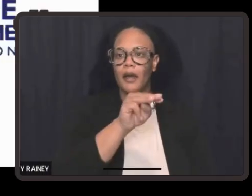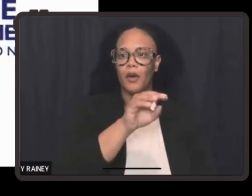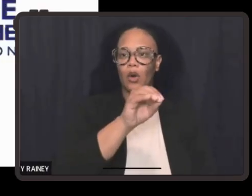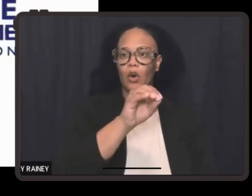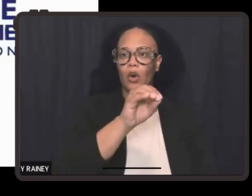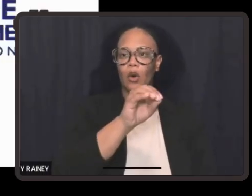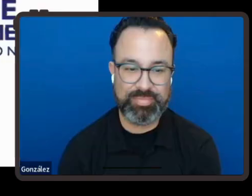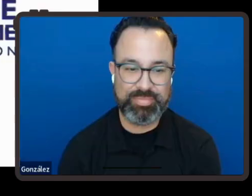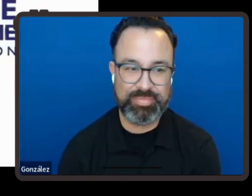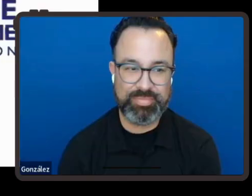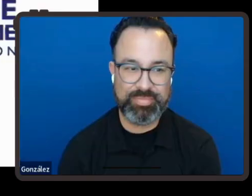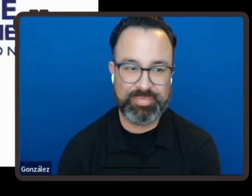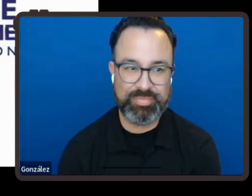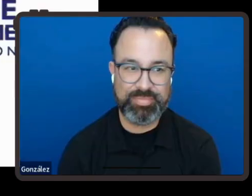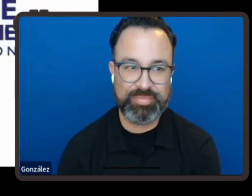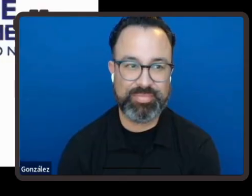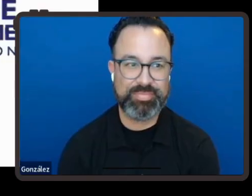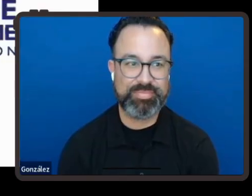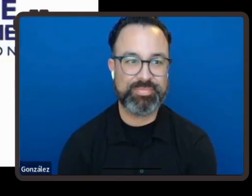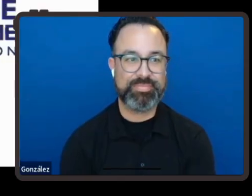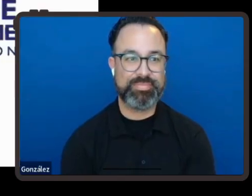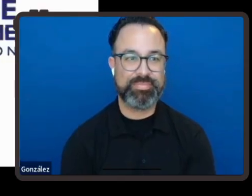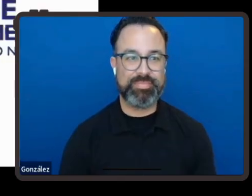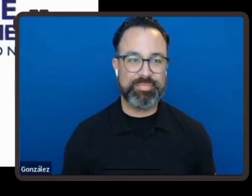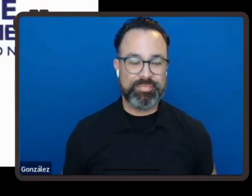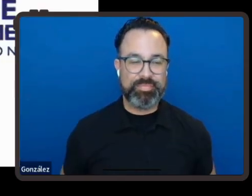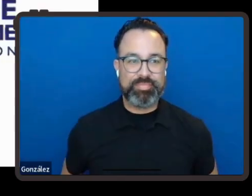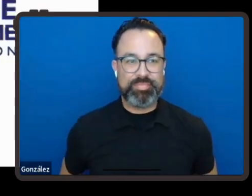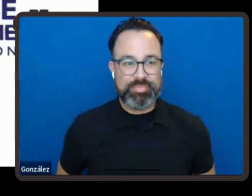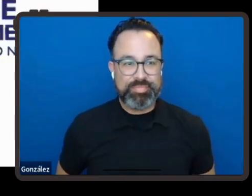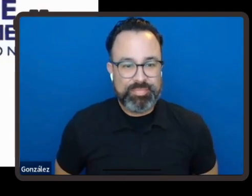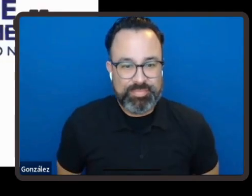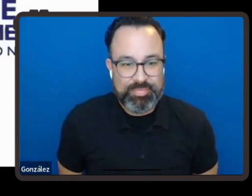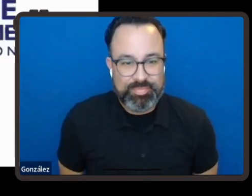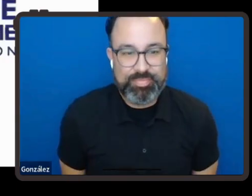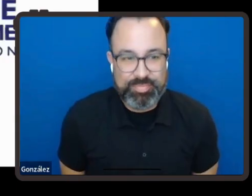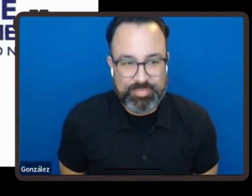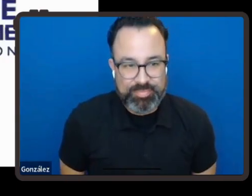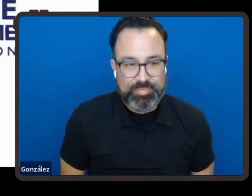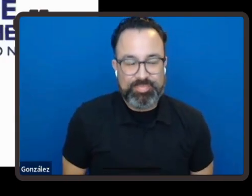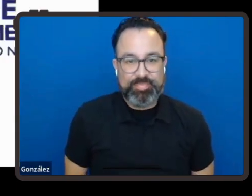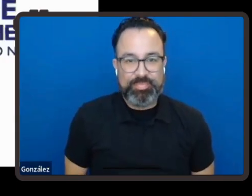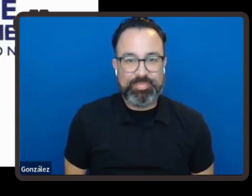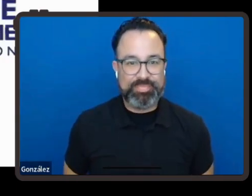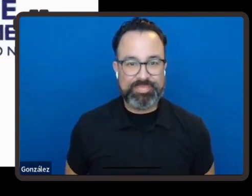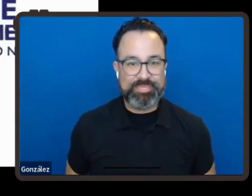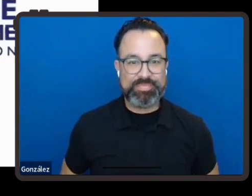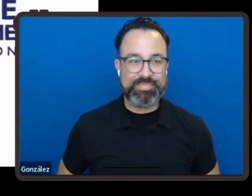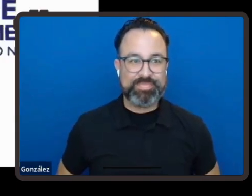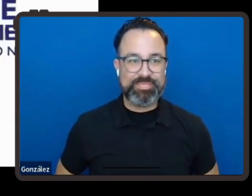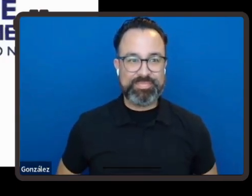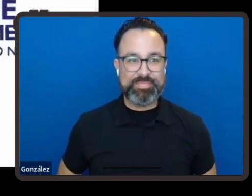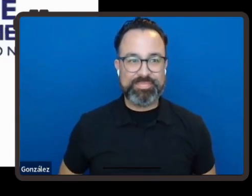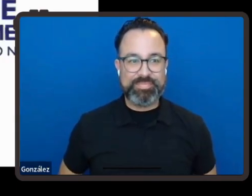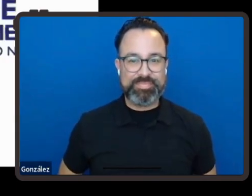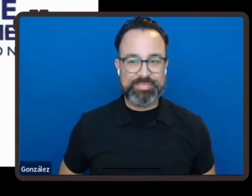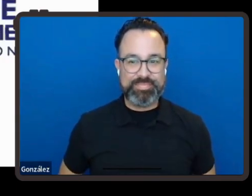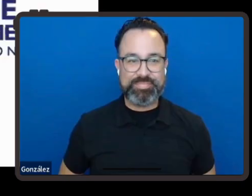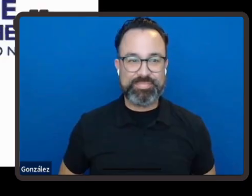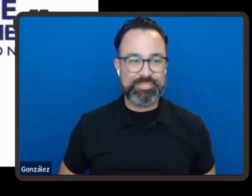They did an amazing job with that. You've got my website up there. The